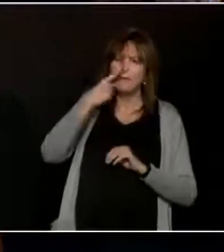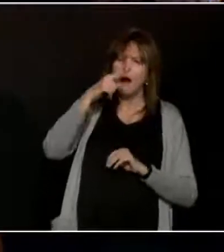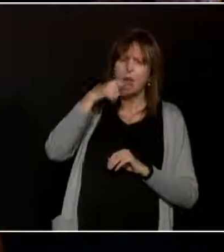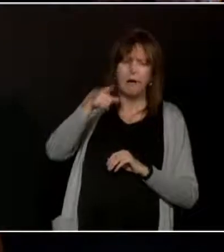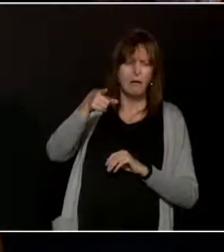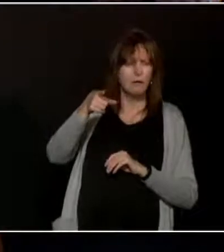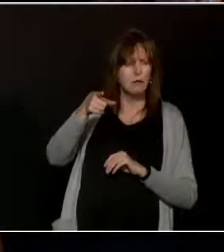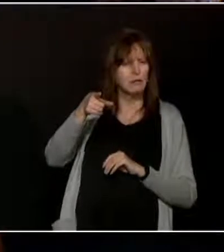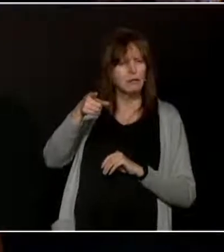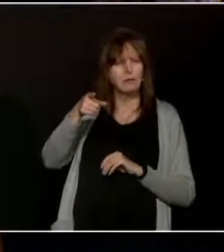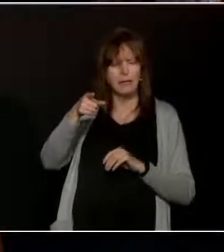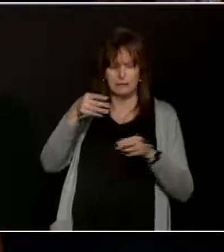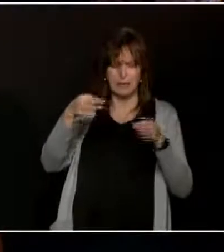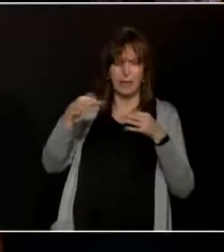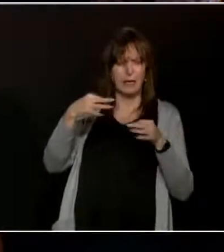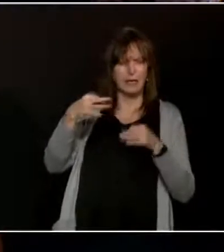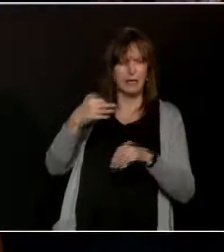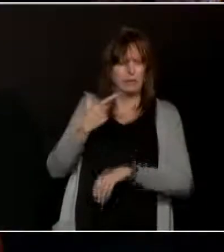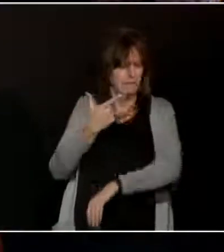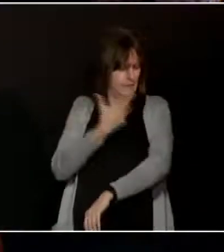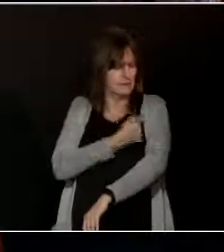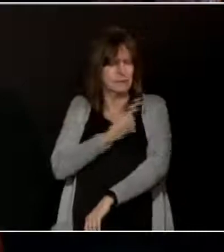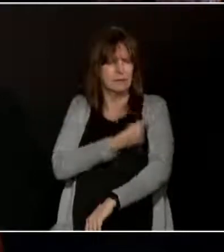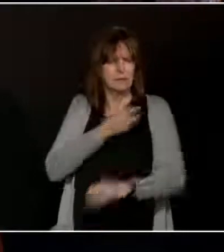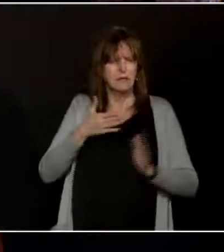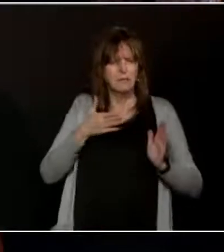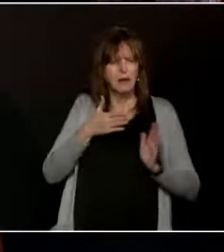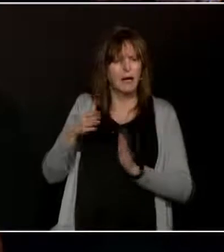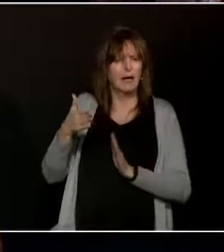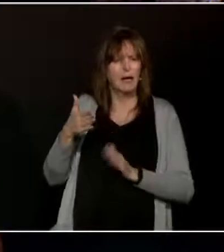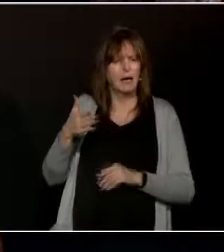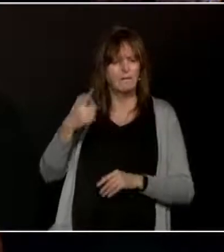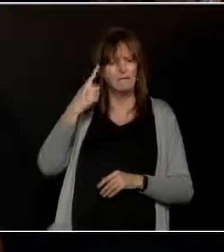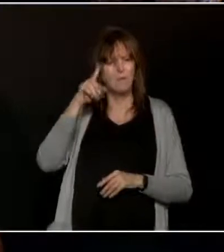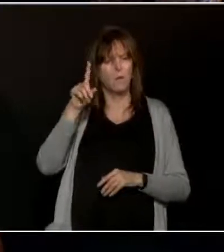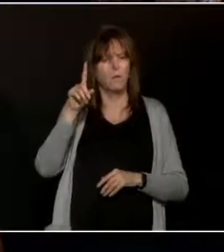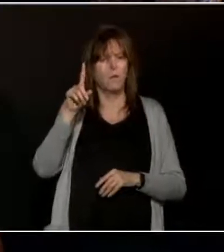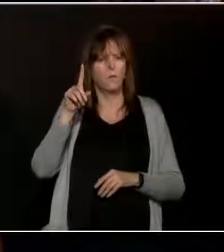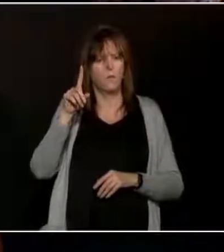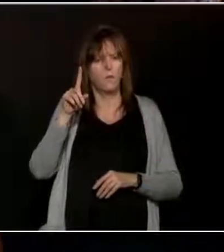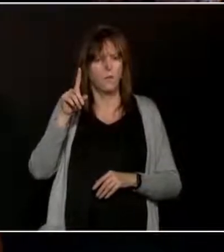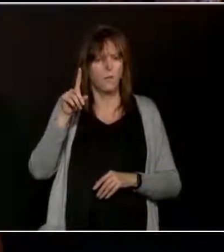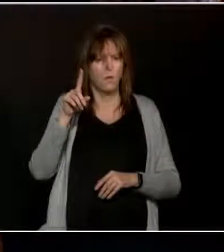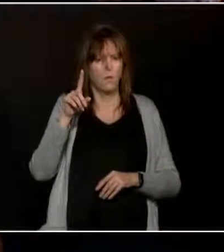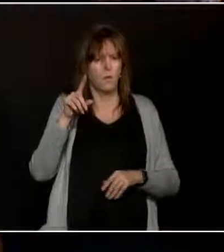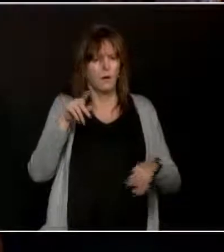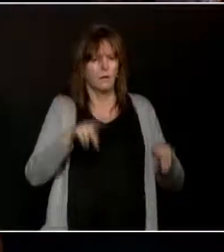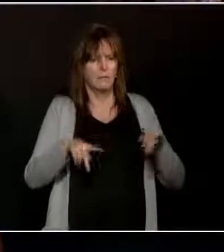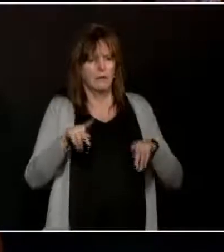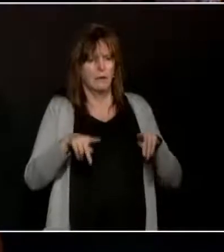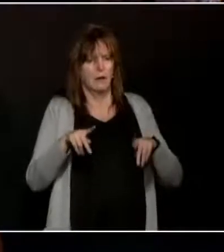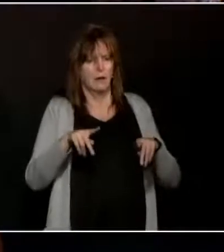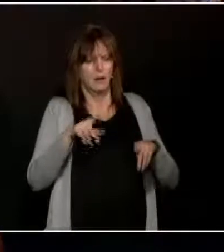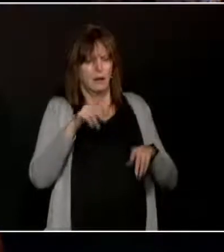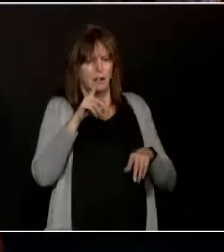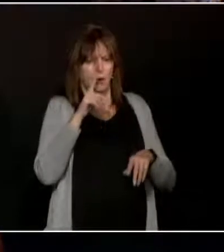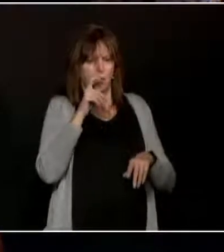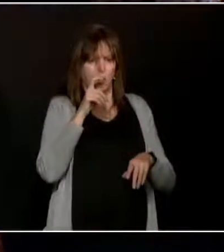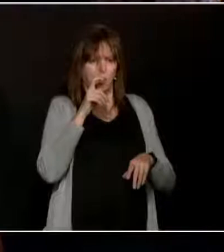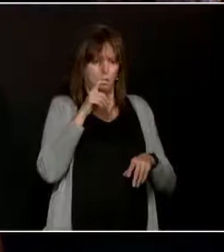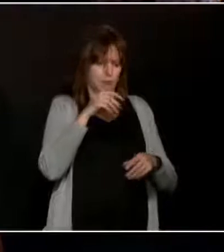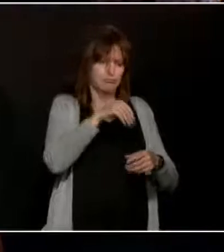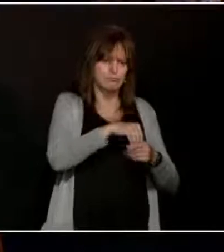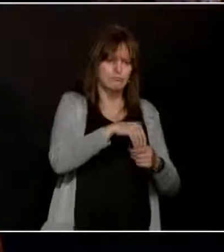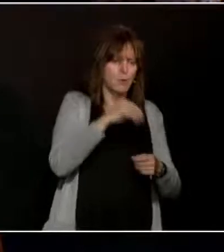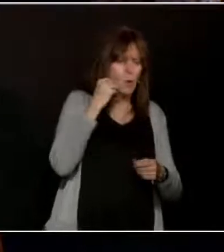the vaccination plans for people who are receiving home care or people who have mobility issues and can't